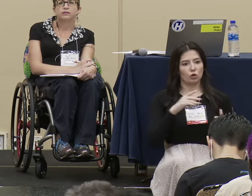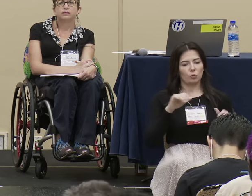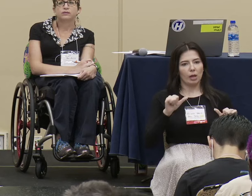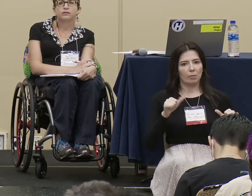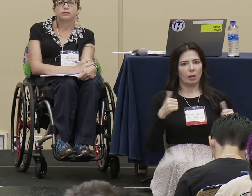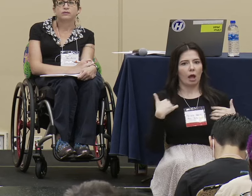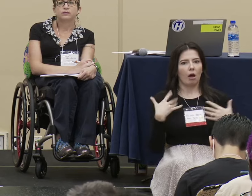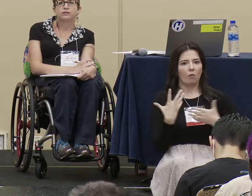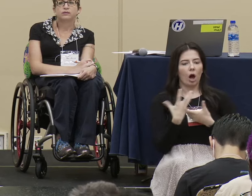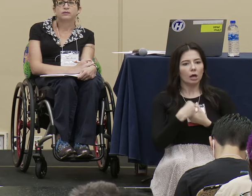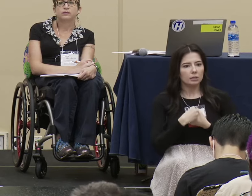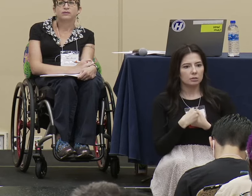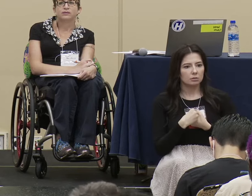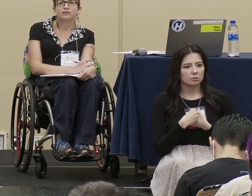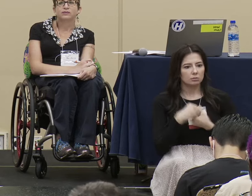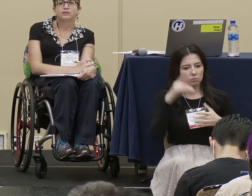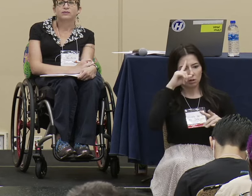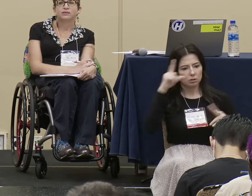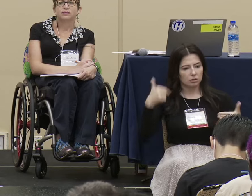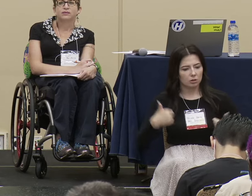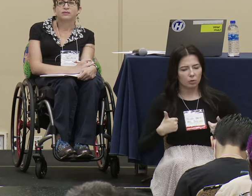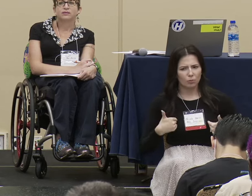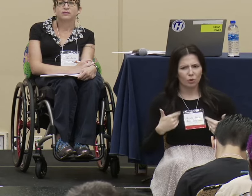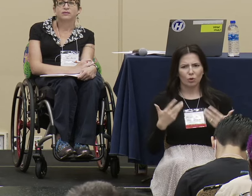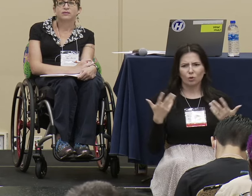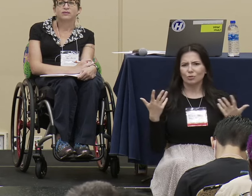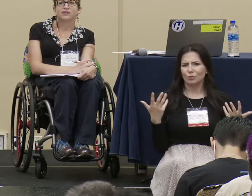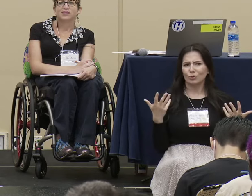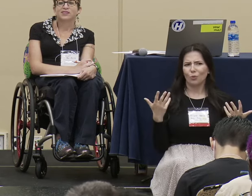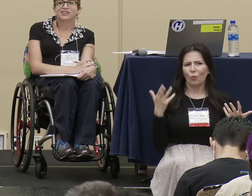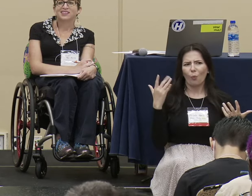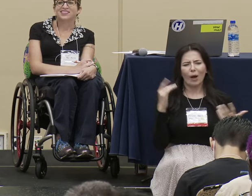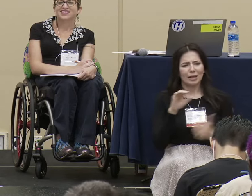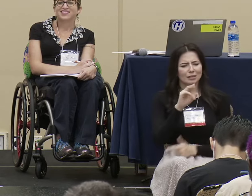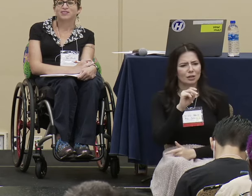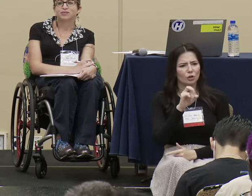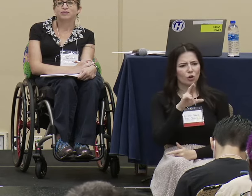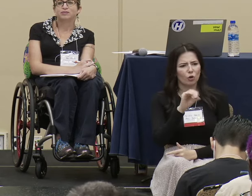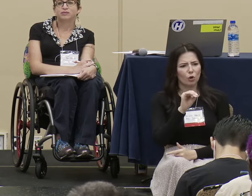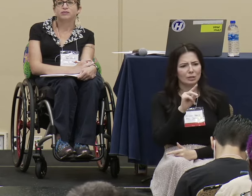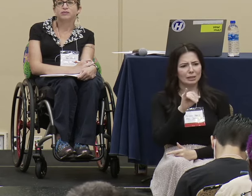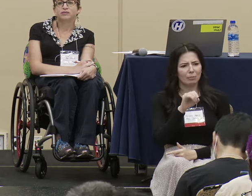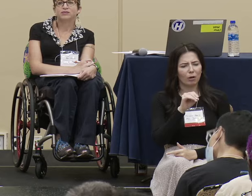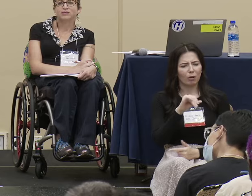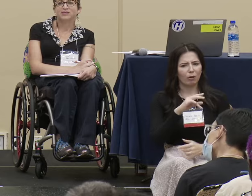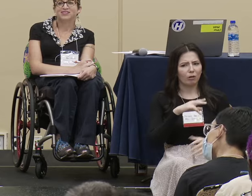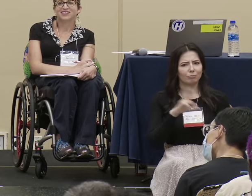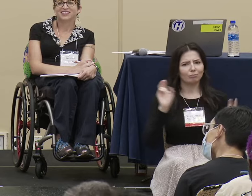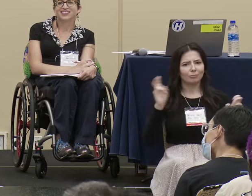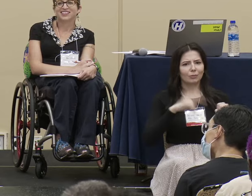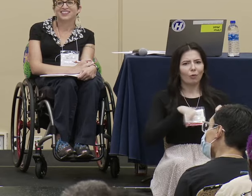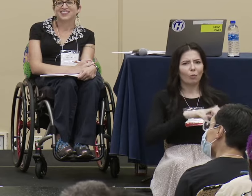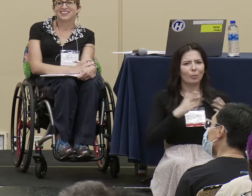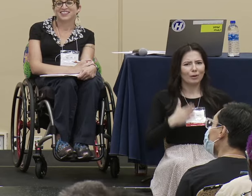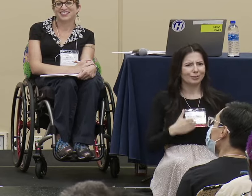what makes the neurotypical think that they see things more clearly than I do. In fact,